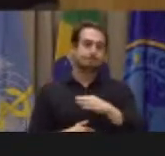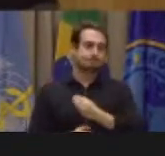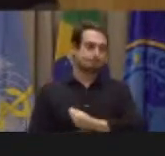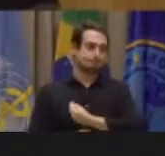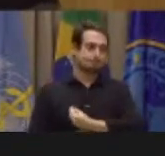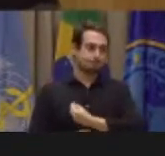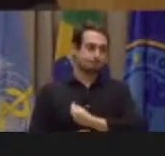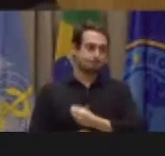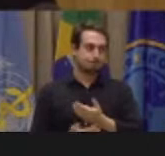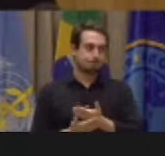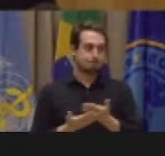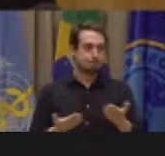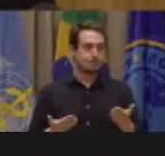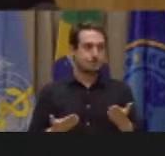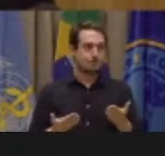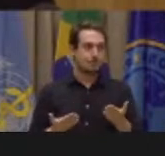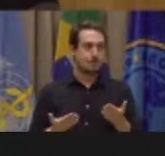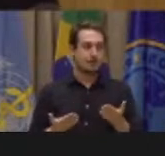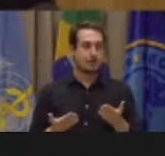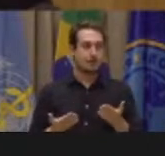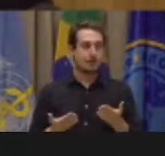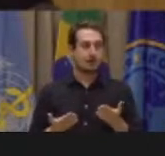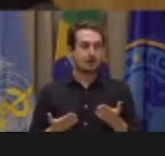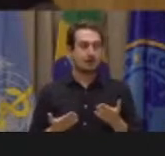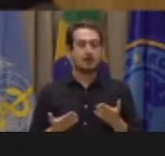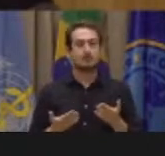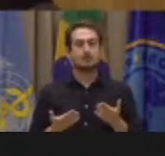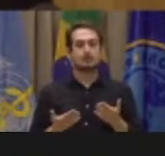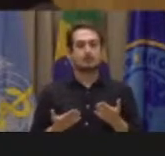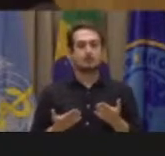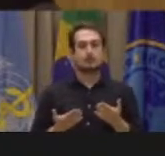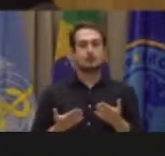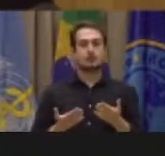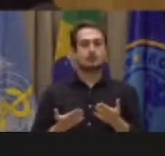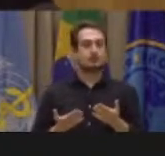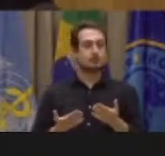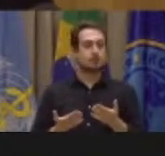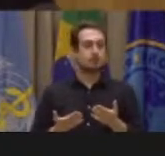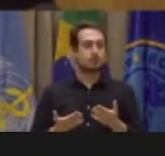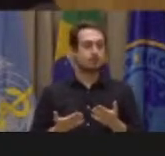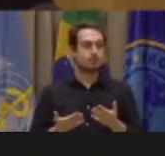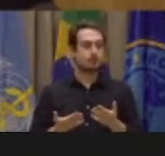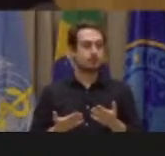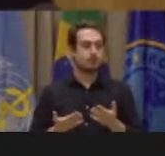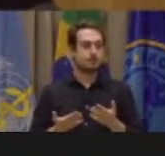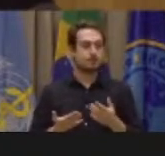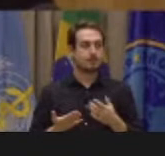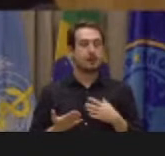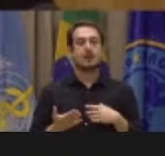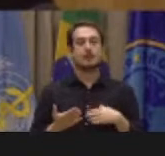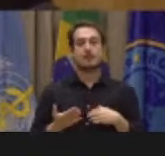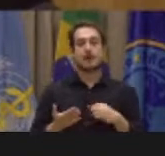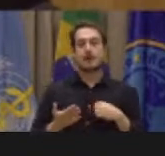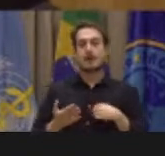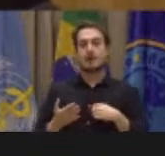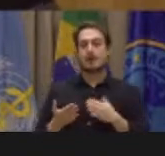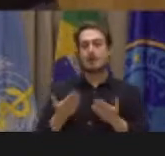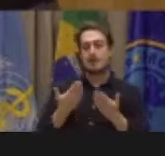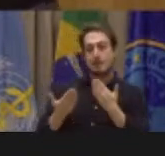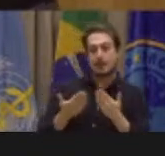So we're using the medicine, the intensive medicine, to follow up on that, and